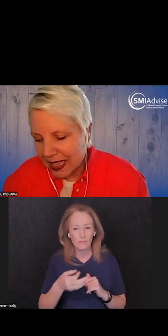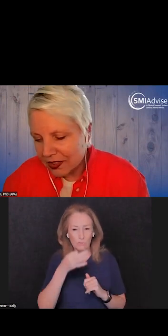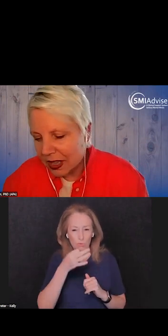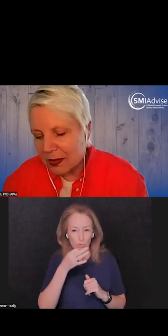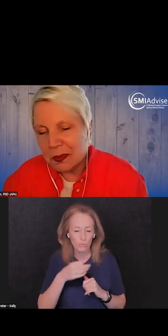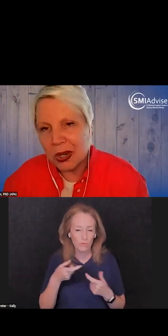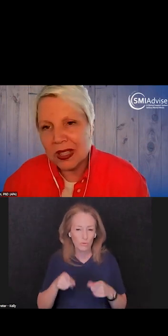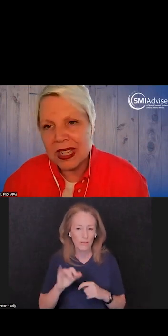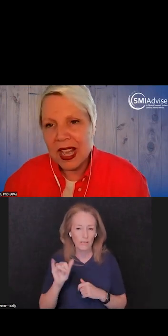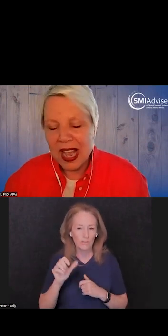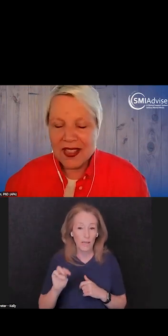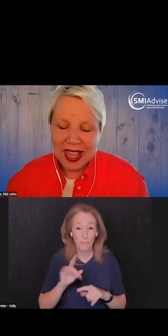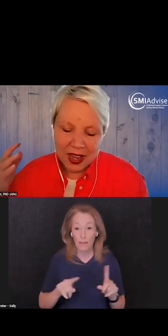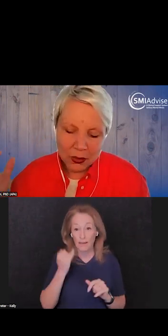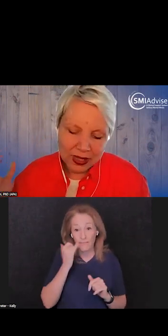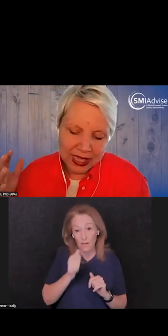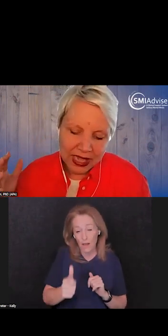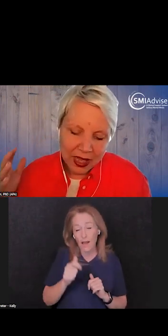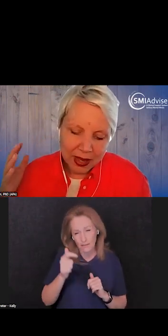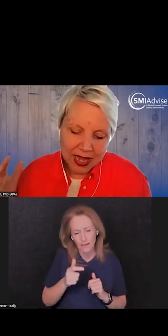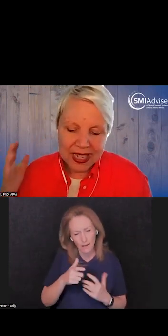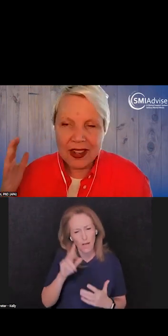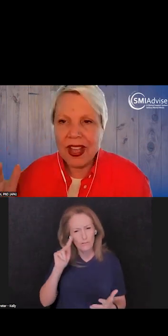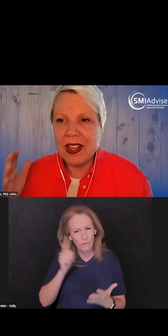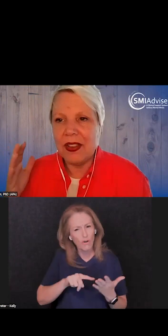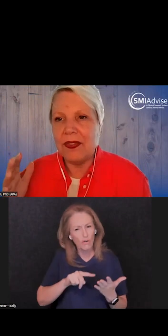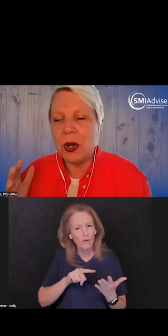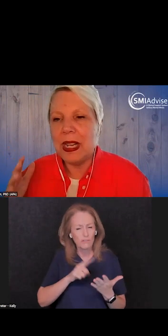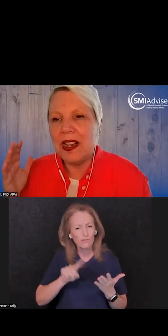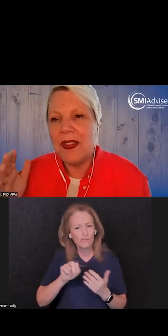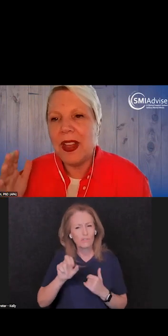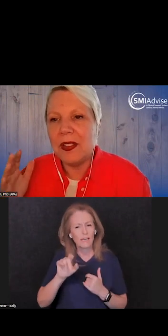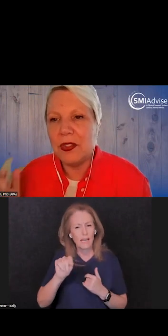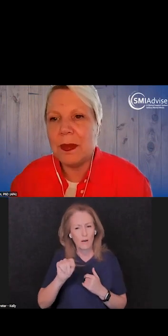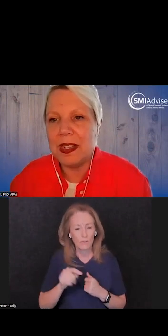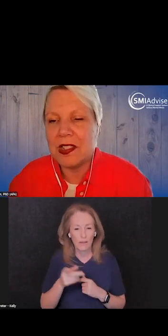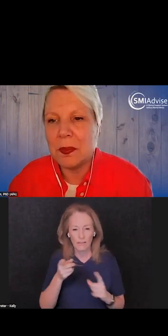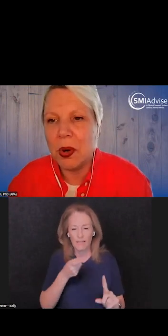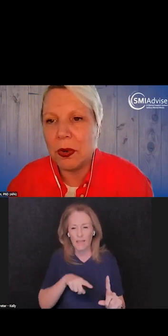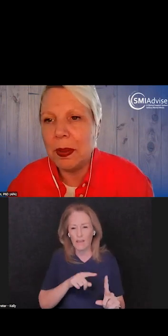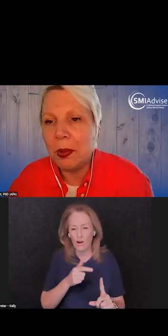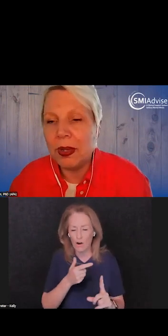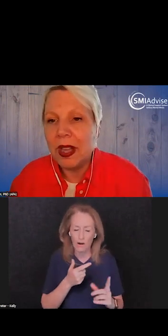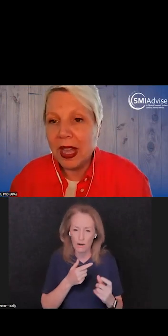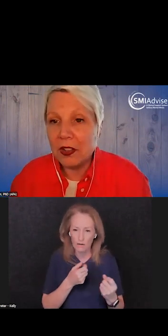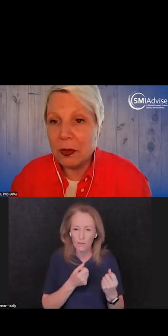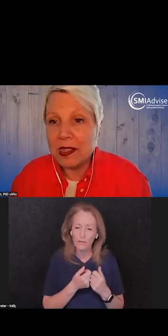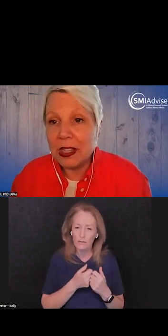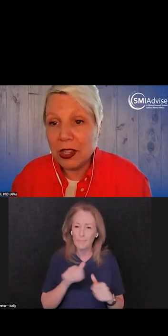Rainbow Heights Club is in Brooklyn, and they are really behind innovative, affirming, and effective treatments and support for people